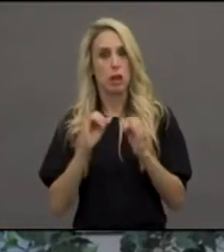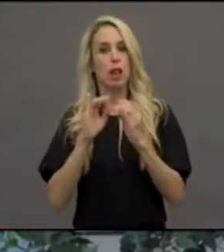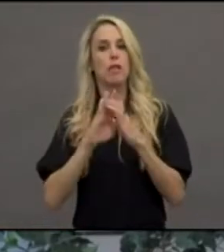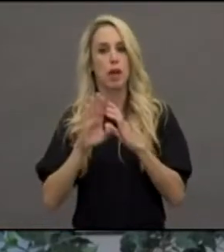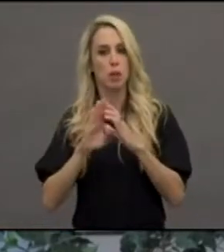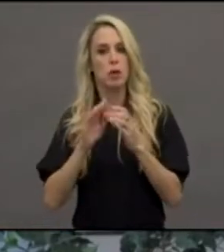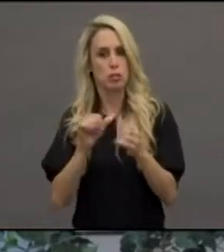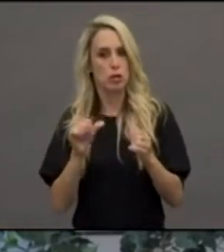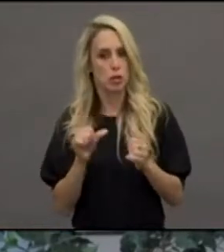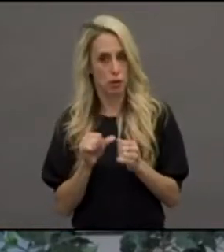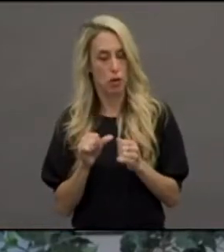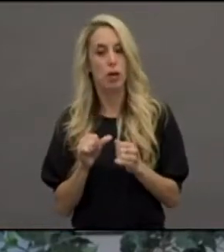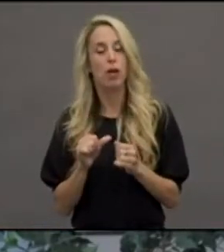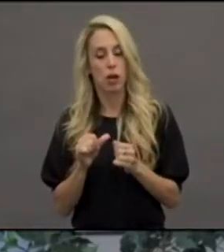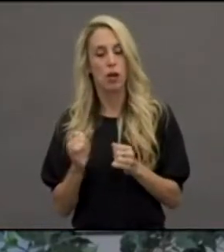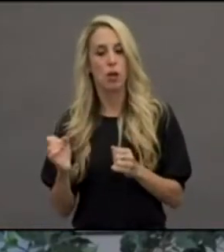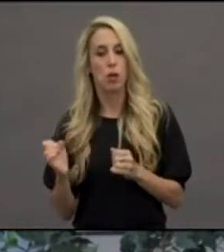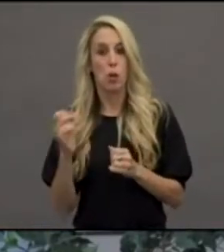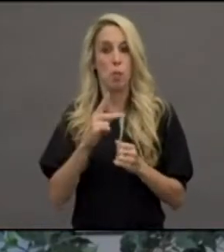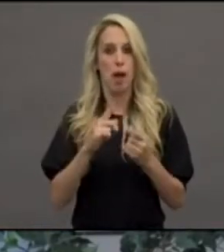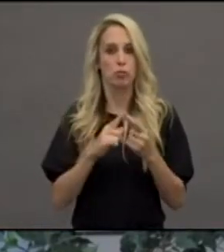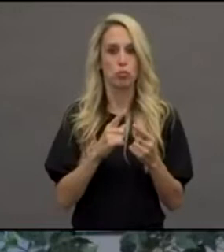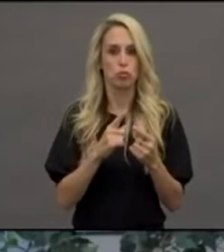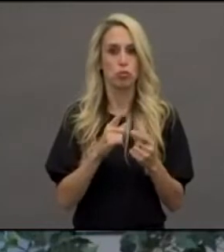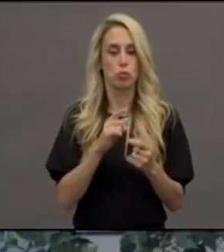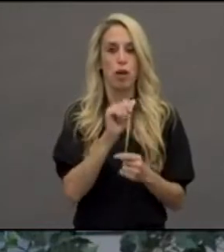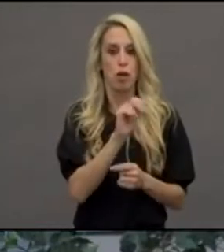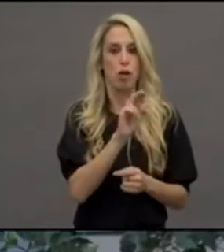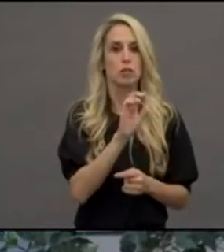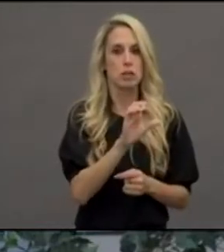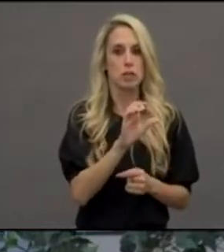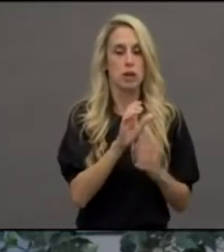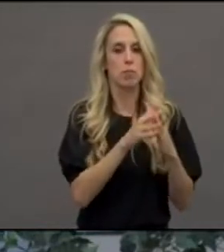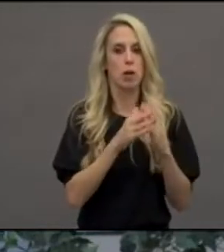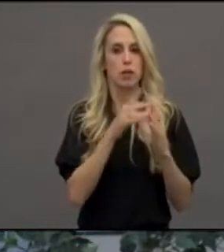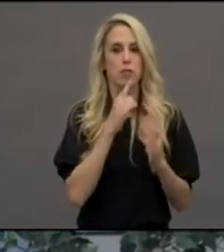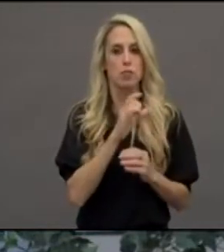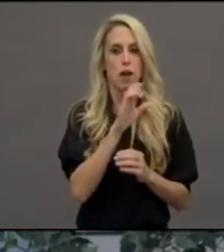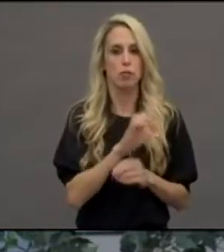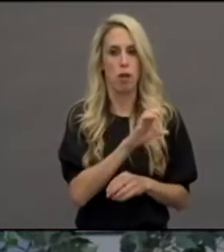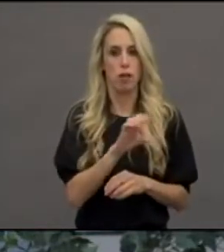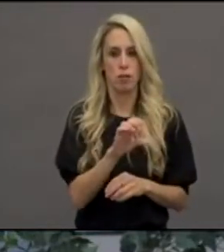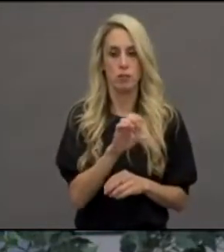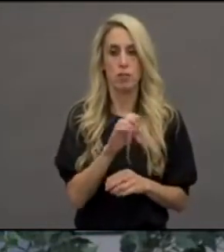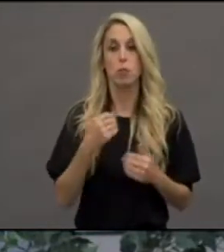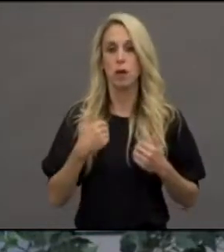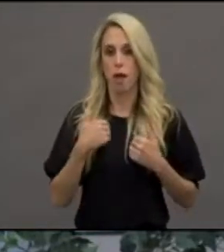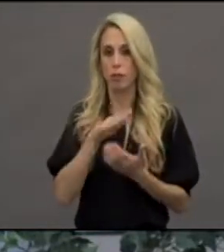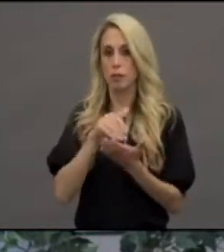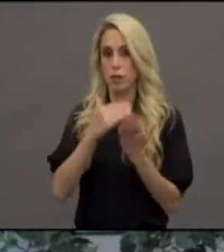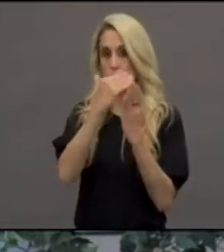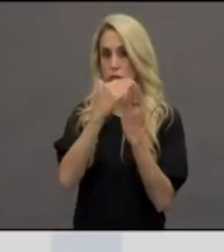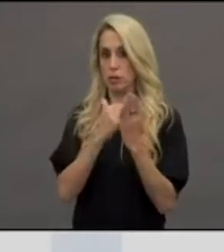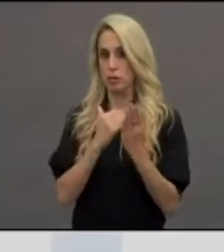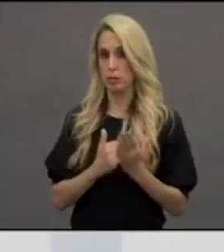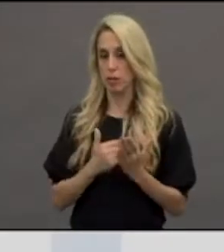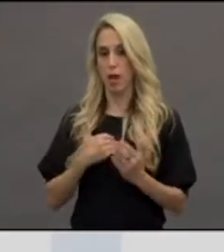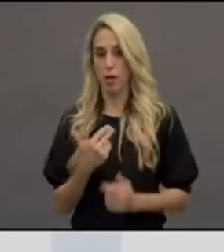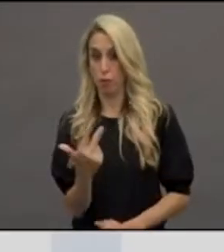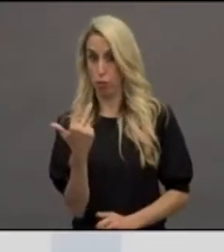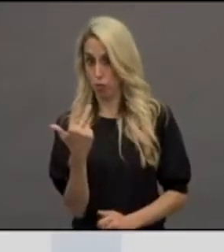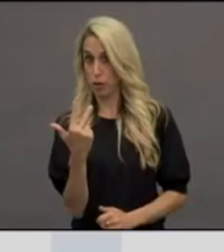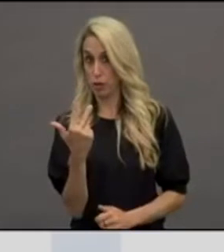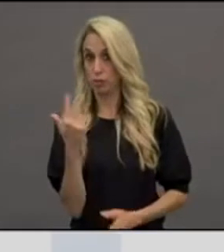evacuation area, go back to the Red Cross. And we have those centers here. There are 3